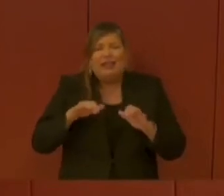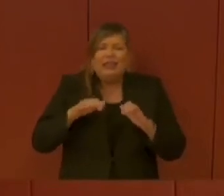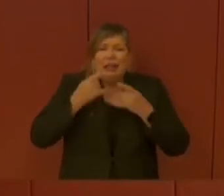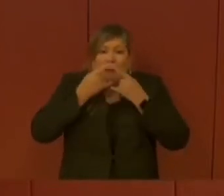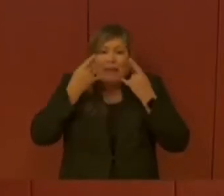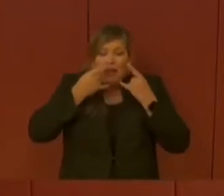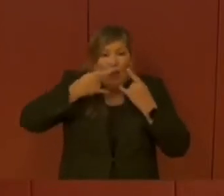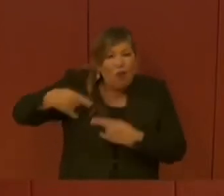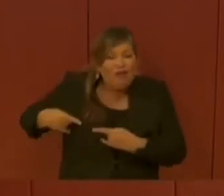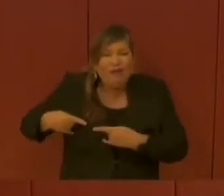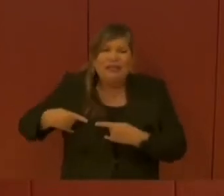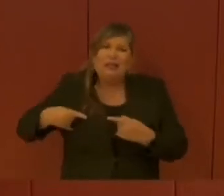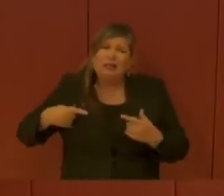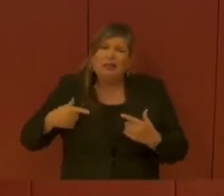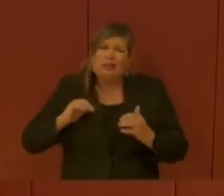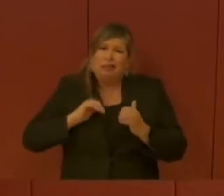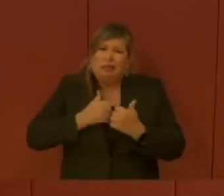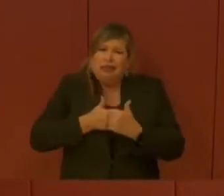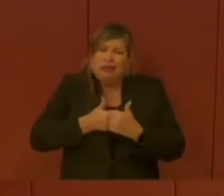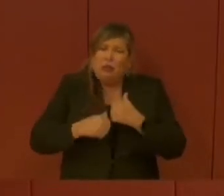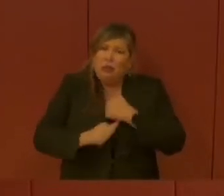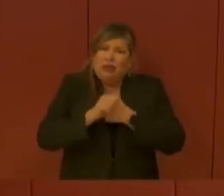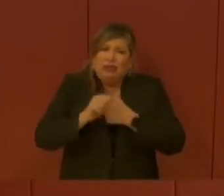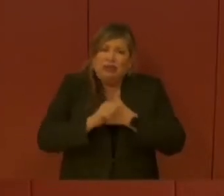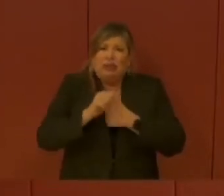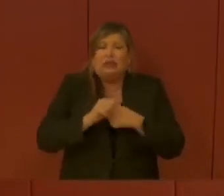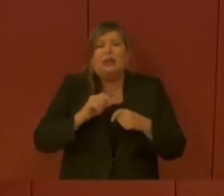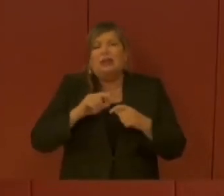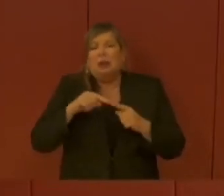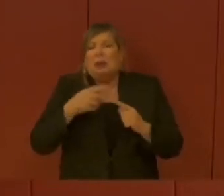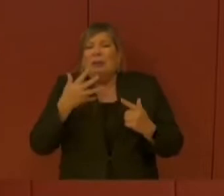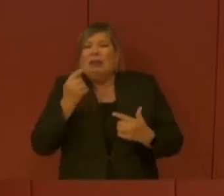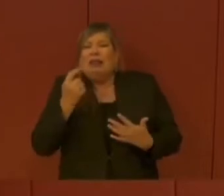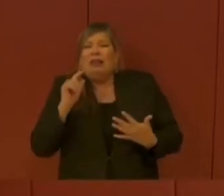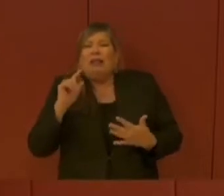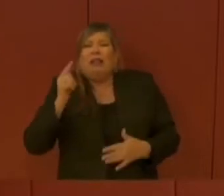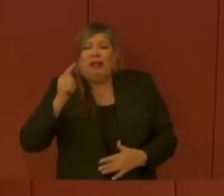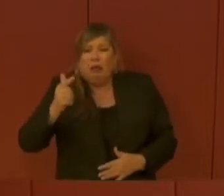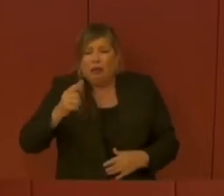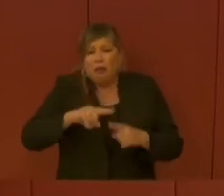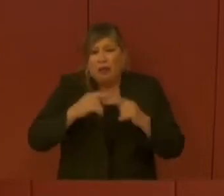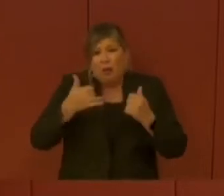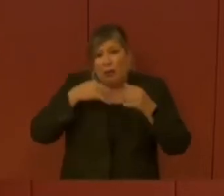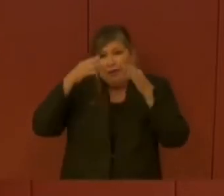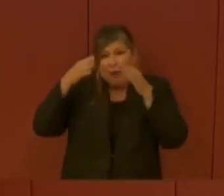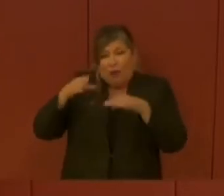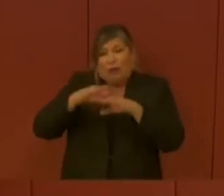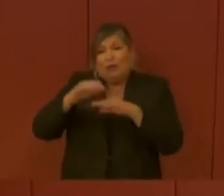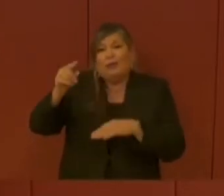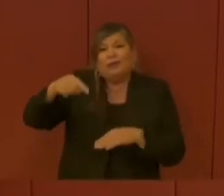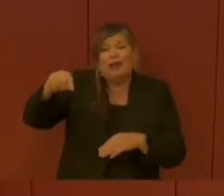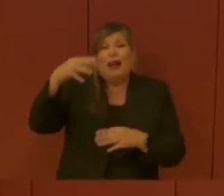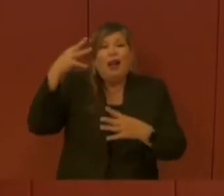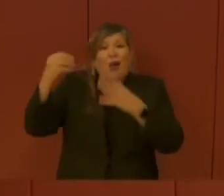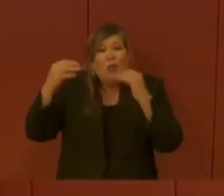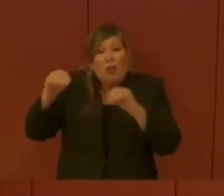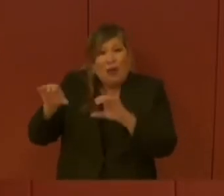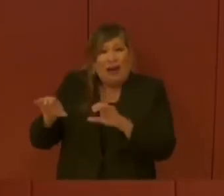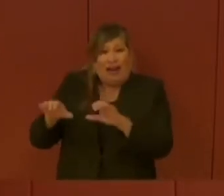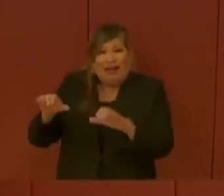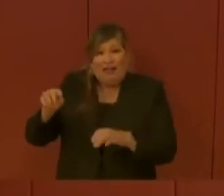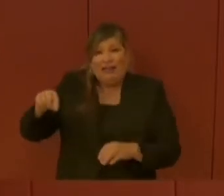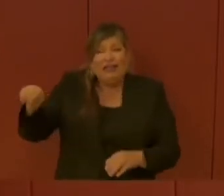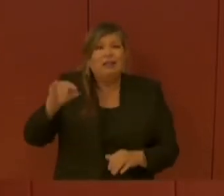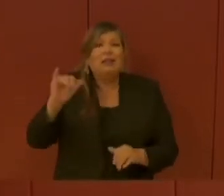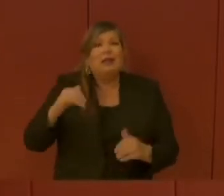So being certain that we support those things happening a little later and focusing on those important outdoor activities. You mentioned